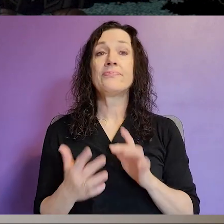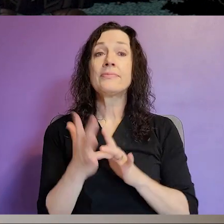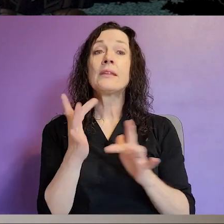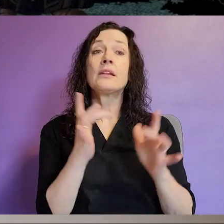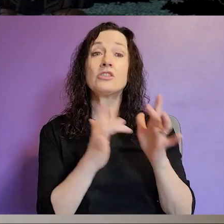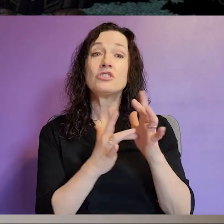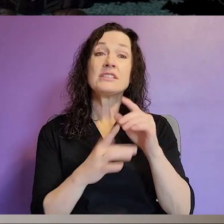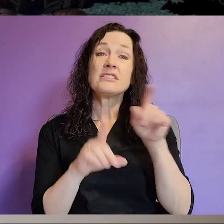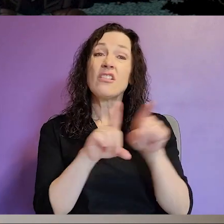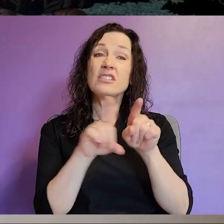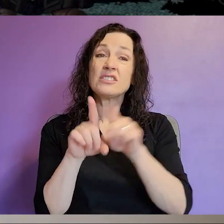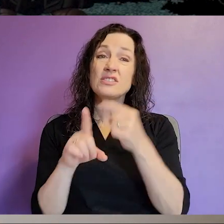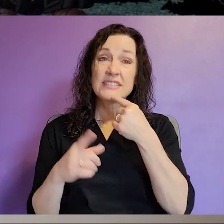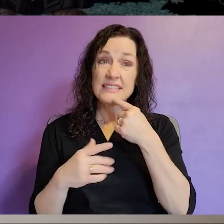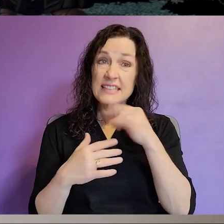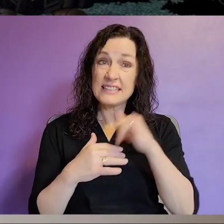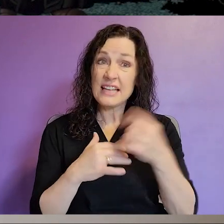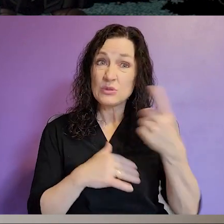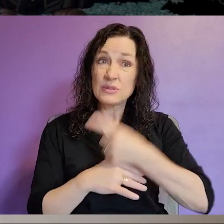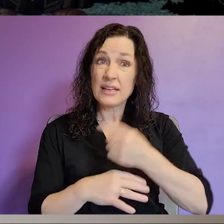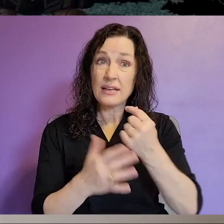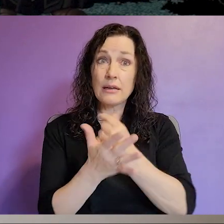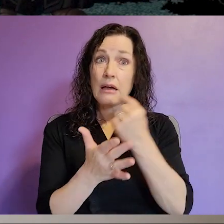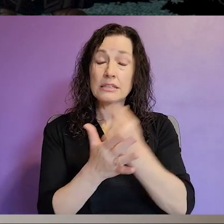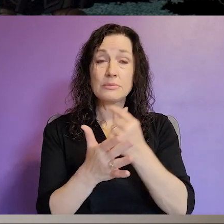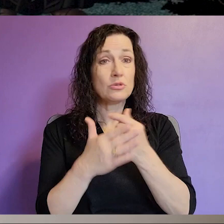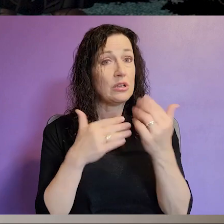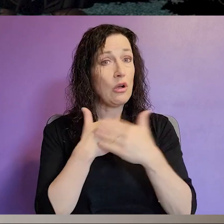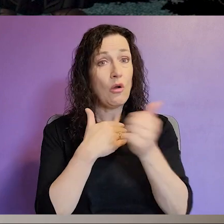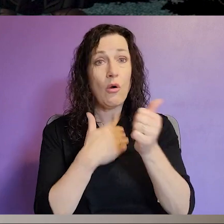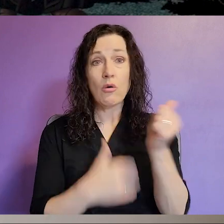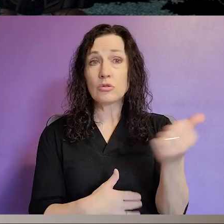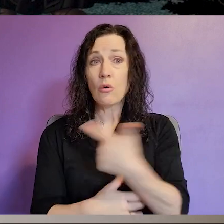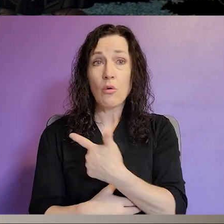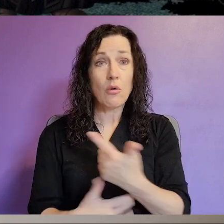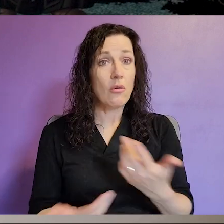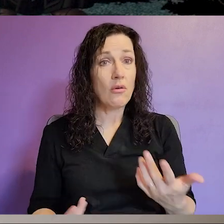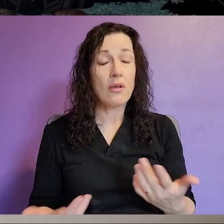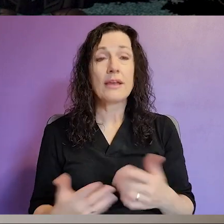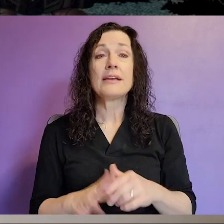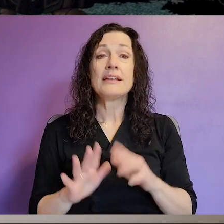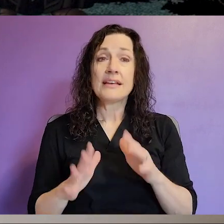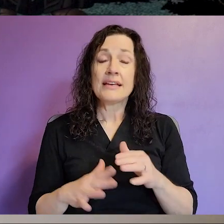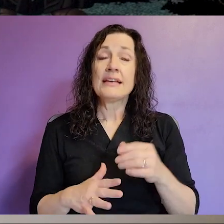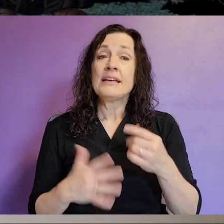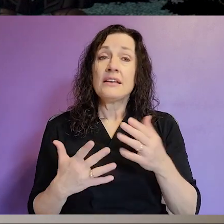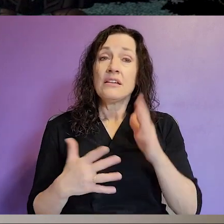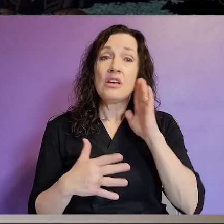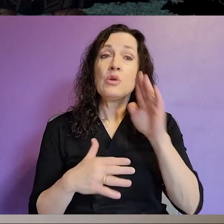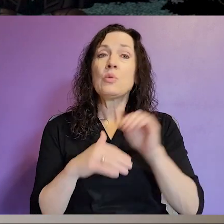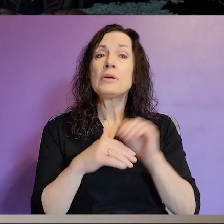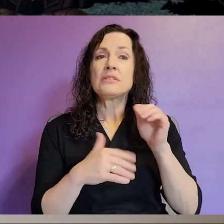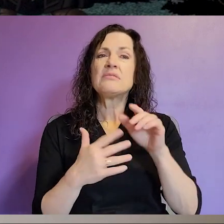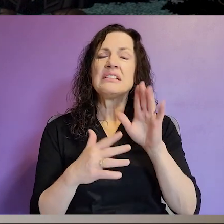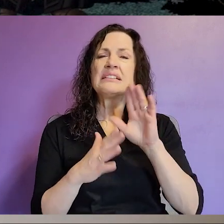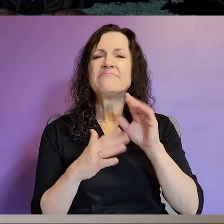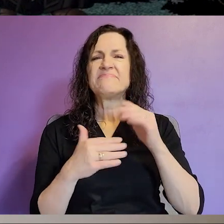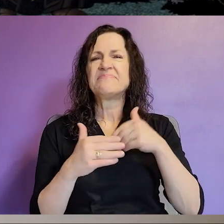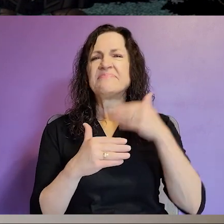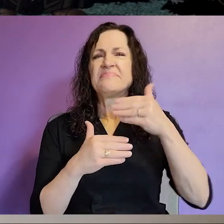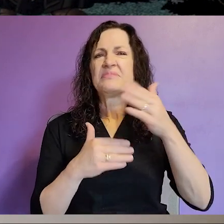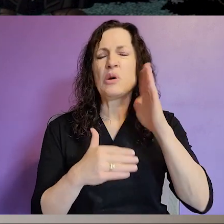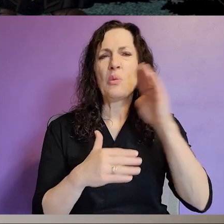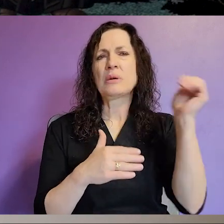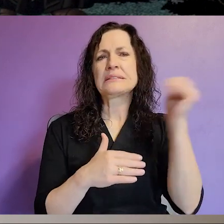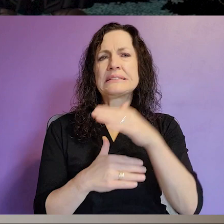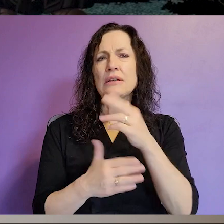And that's what Jesus calls us to, and I think in this gospel. And he's going to be talking